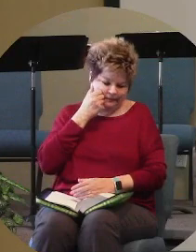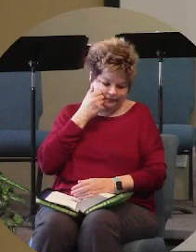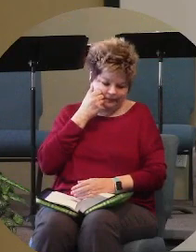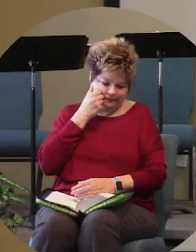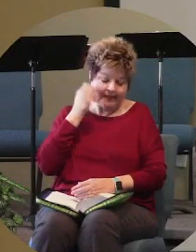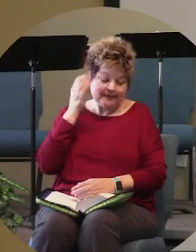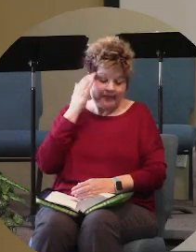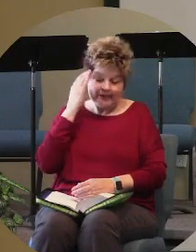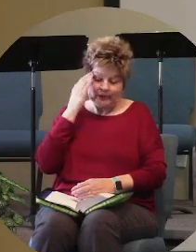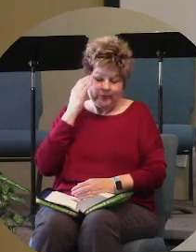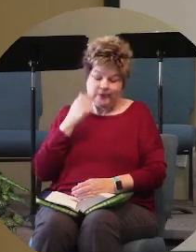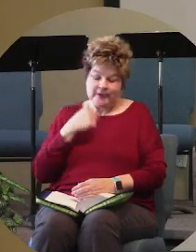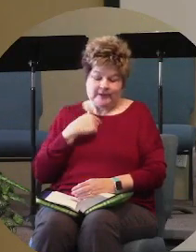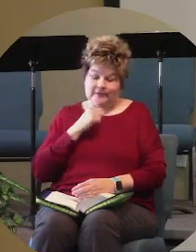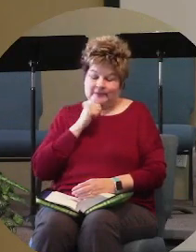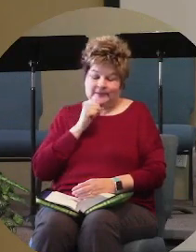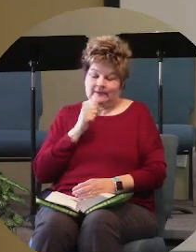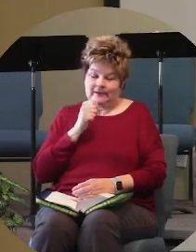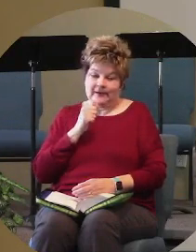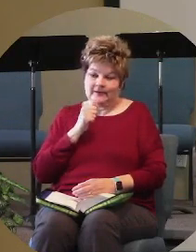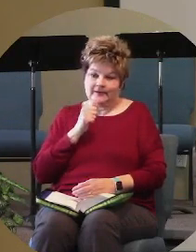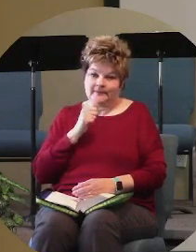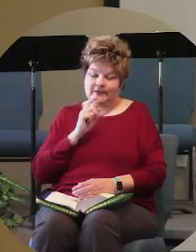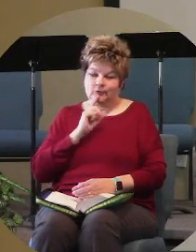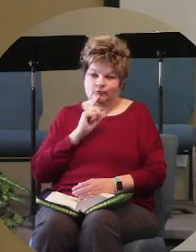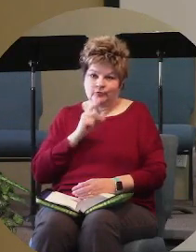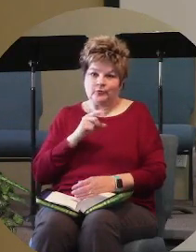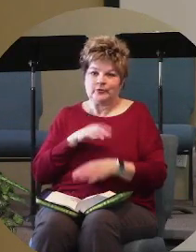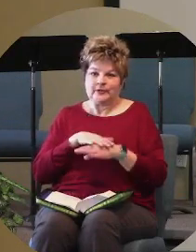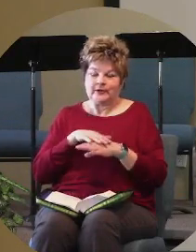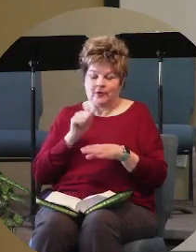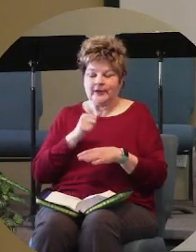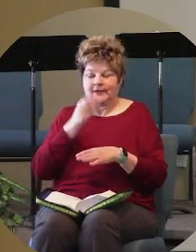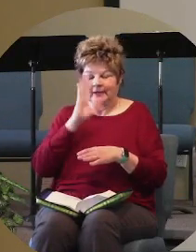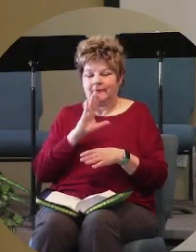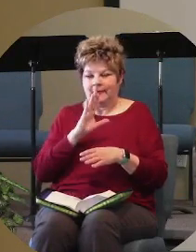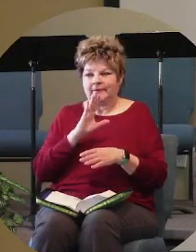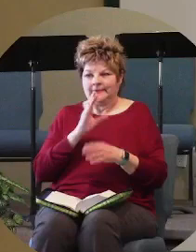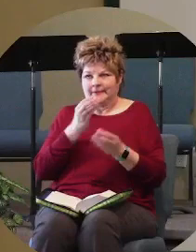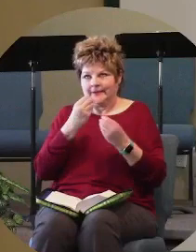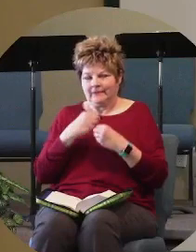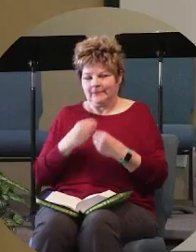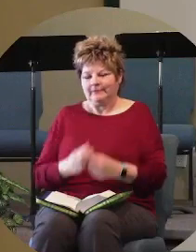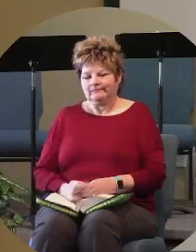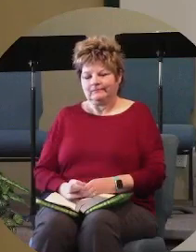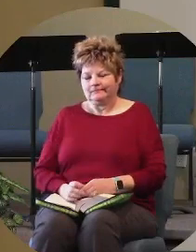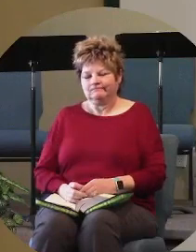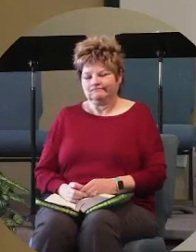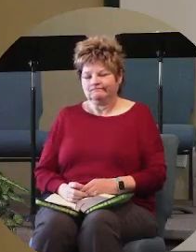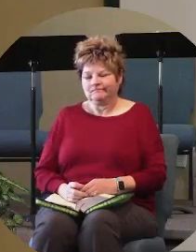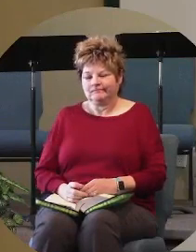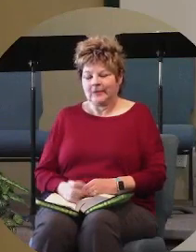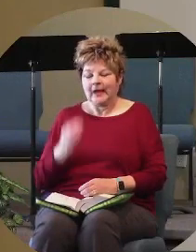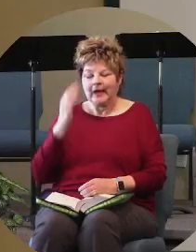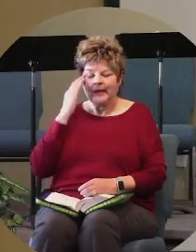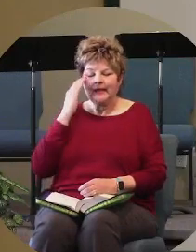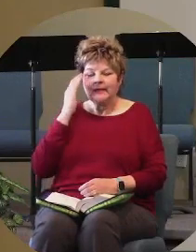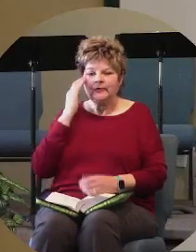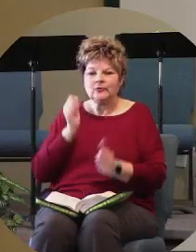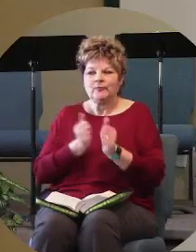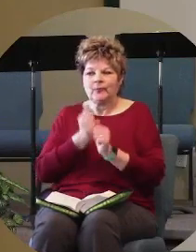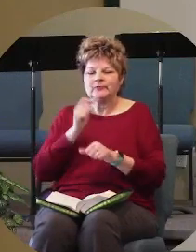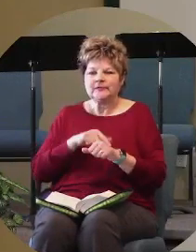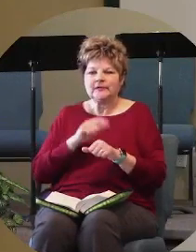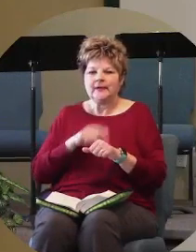I wasn't being true to the calling that God had placed on my life. I knew most of the time I